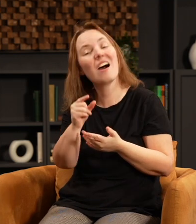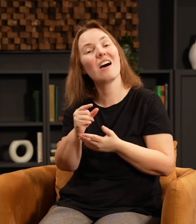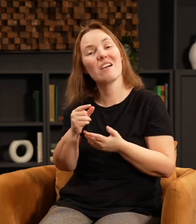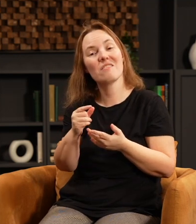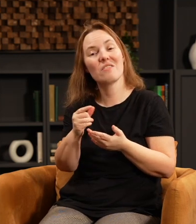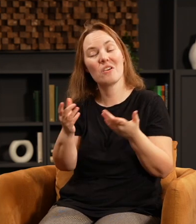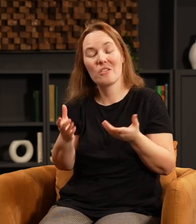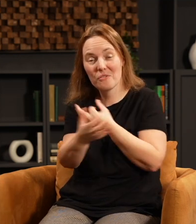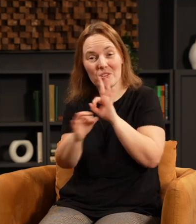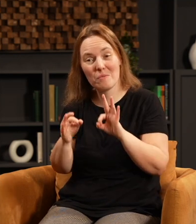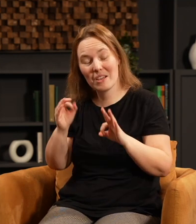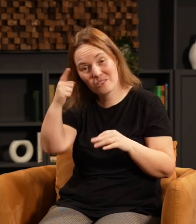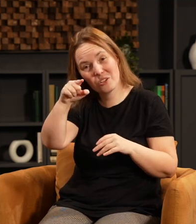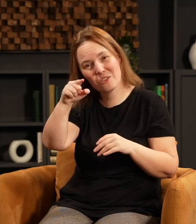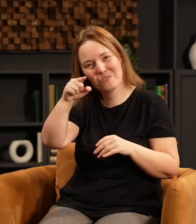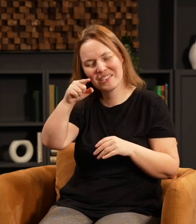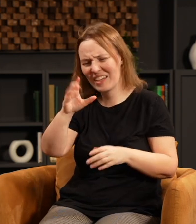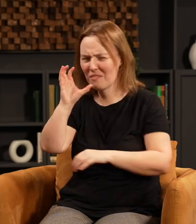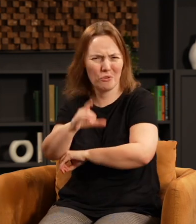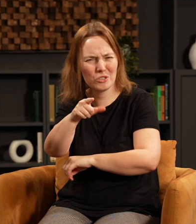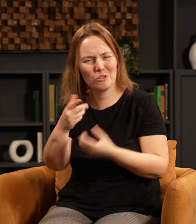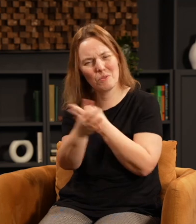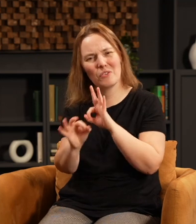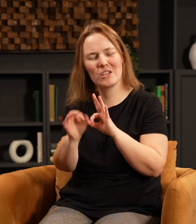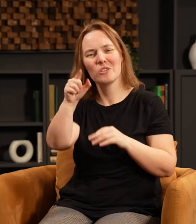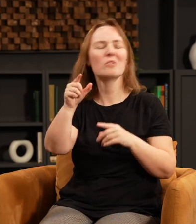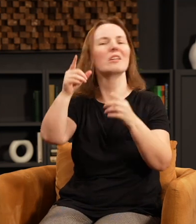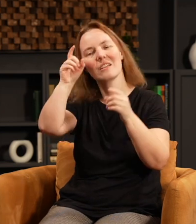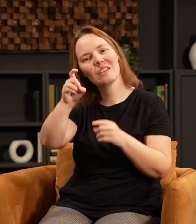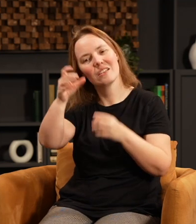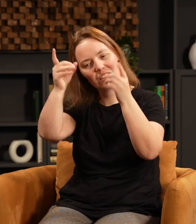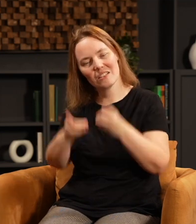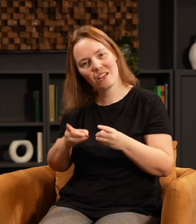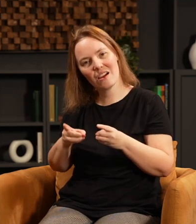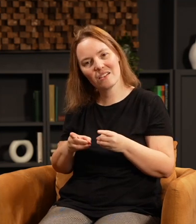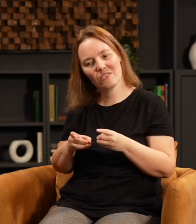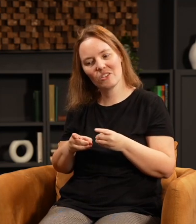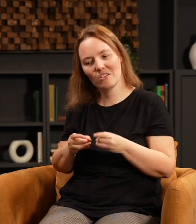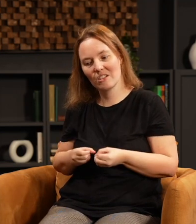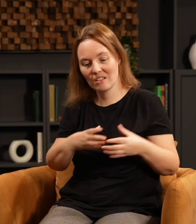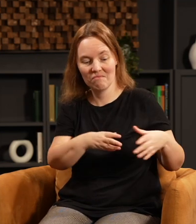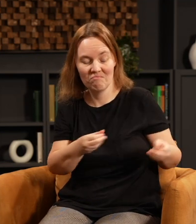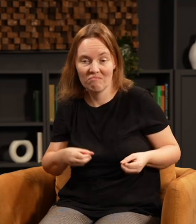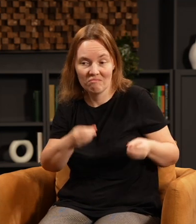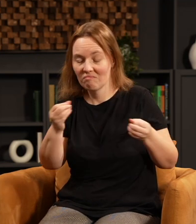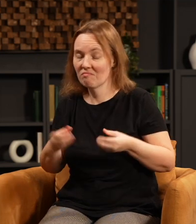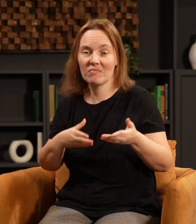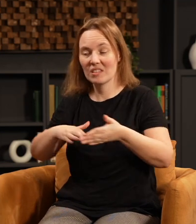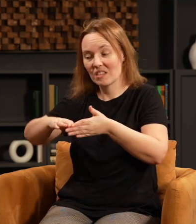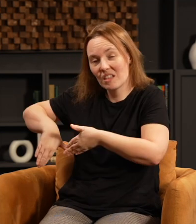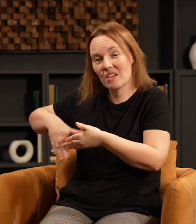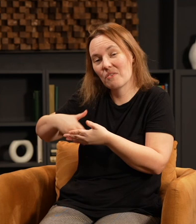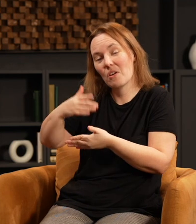free. You have to decide whether or not you want to leave that what's behind and step into what it is the Lord has you. But